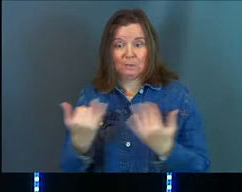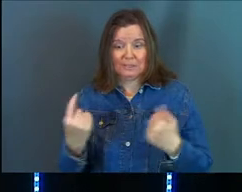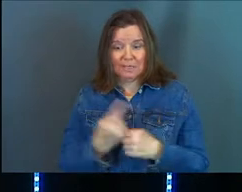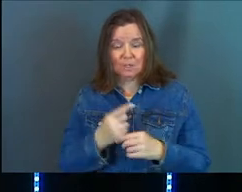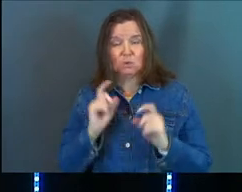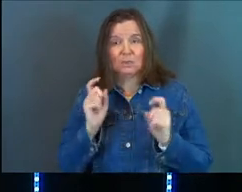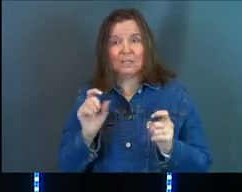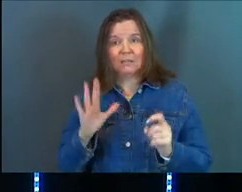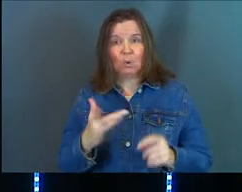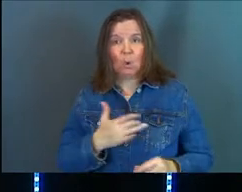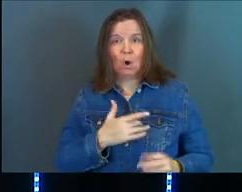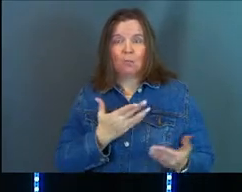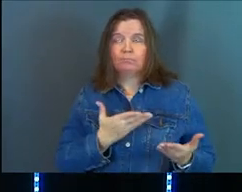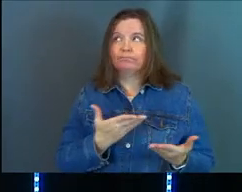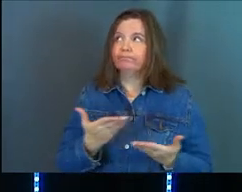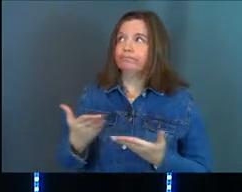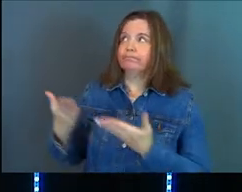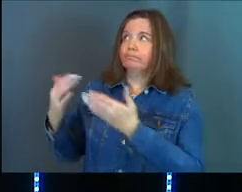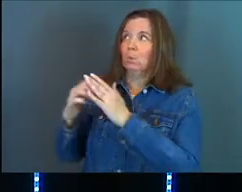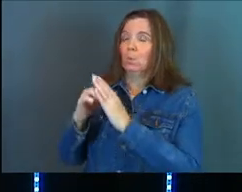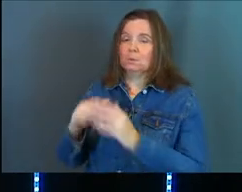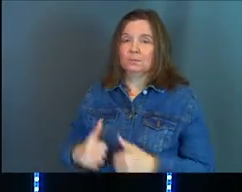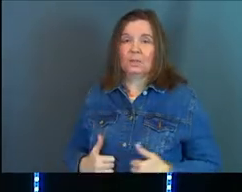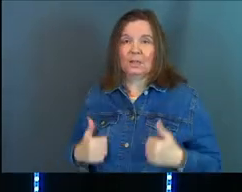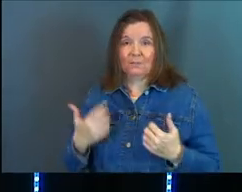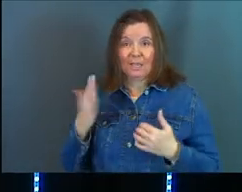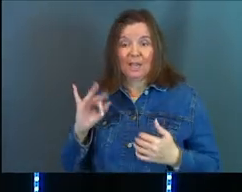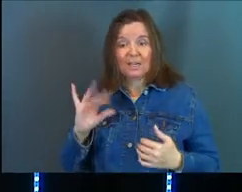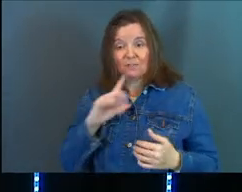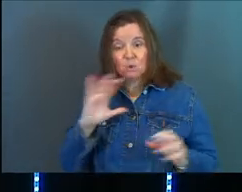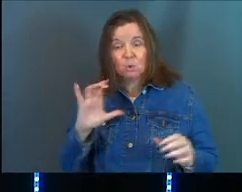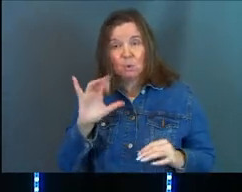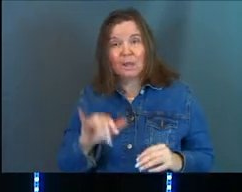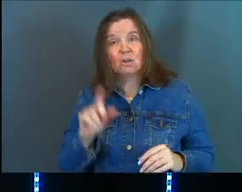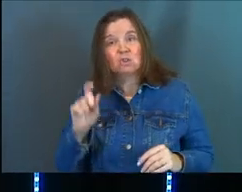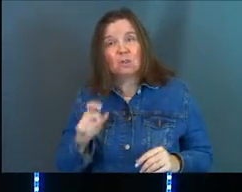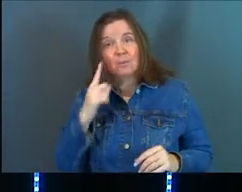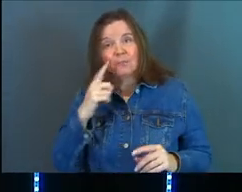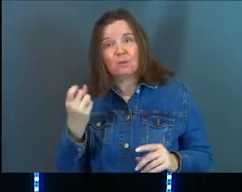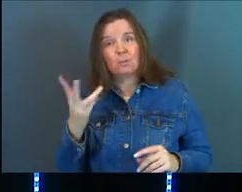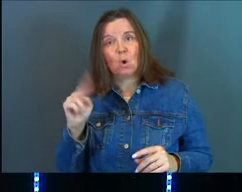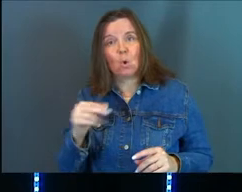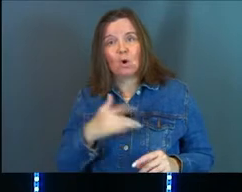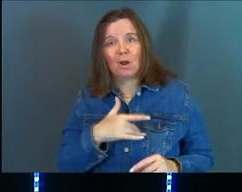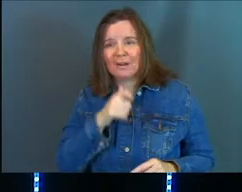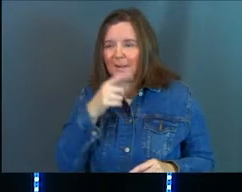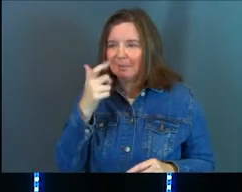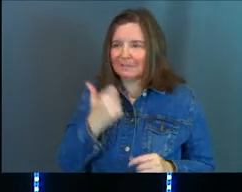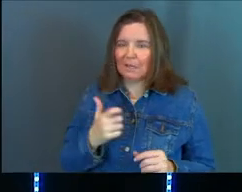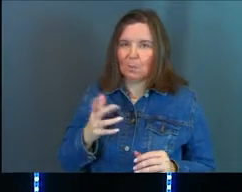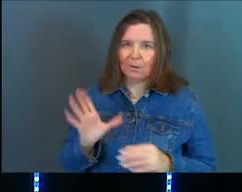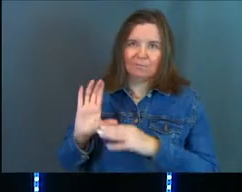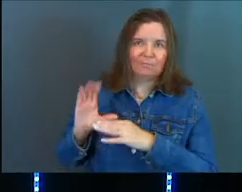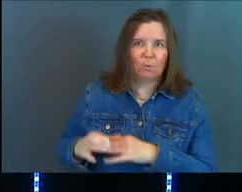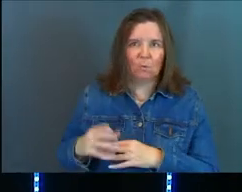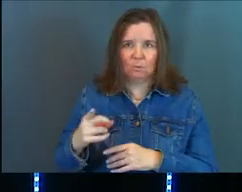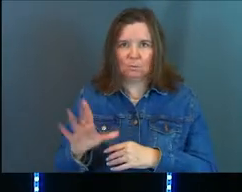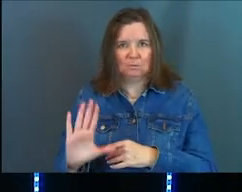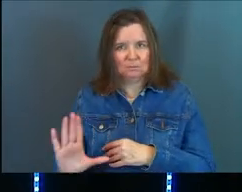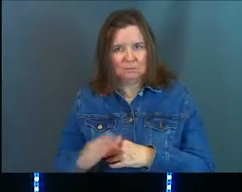today to give your heartfelt worship to the living God. If you do that, it should be from your own heart, not because anybody coerced you.